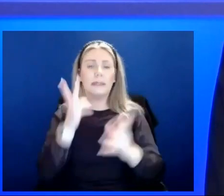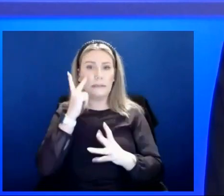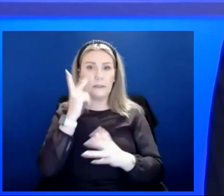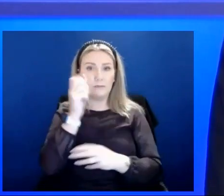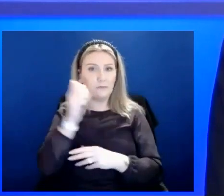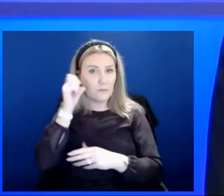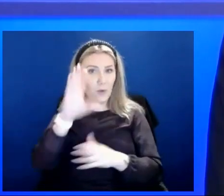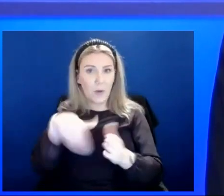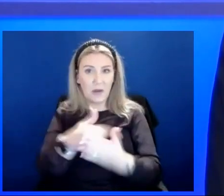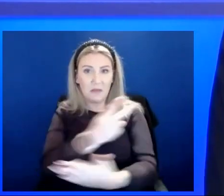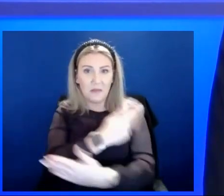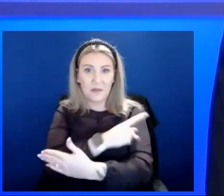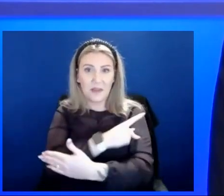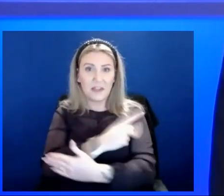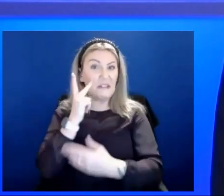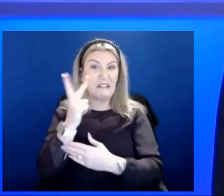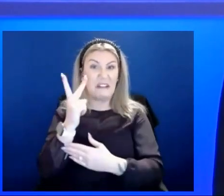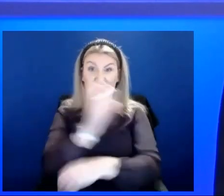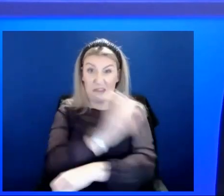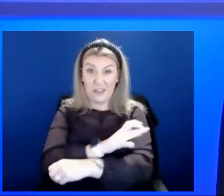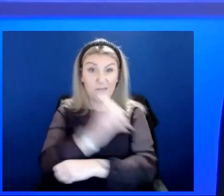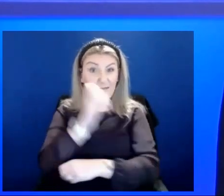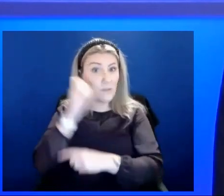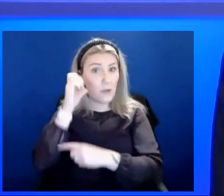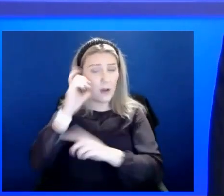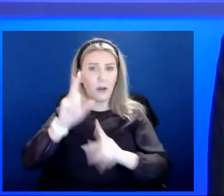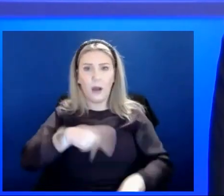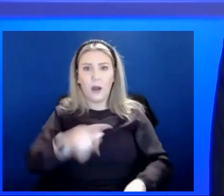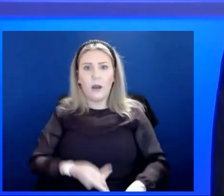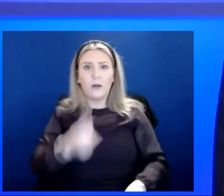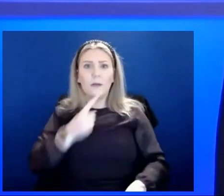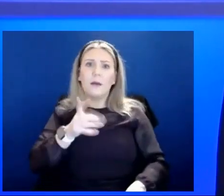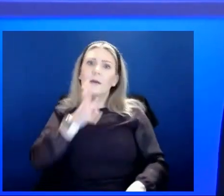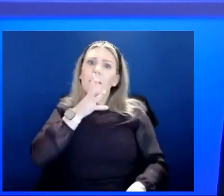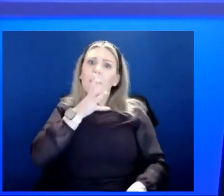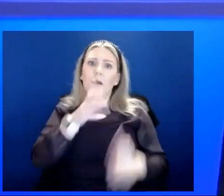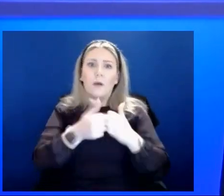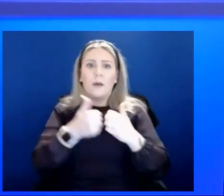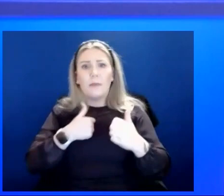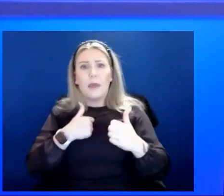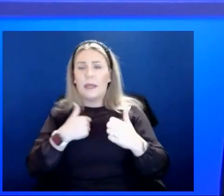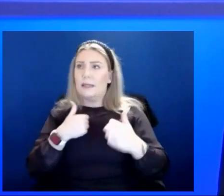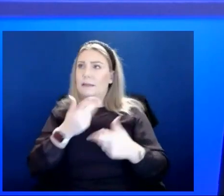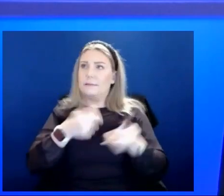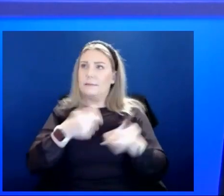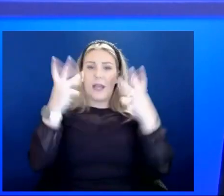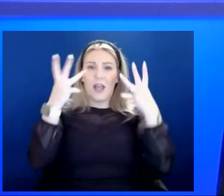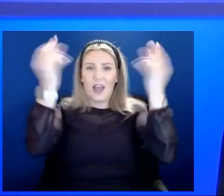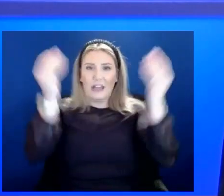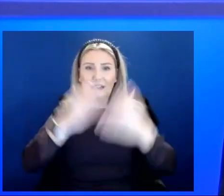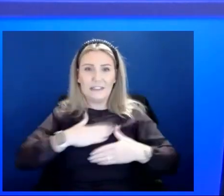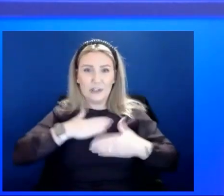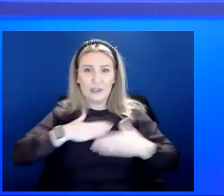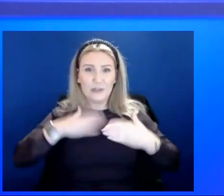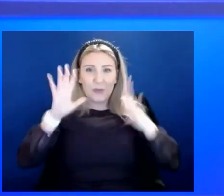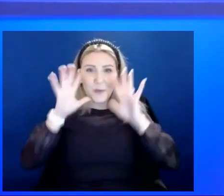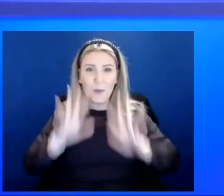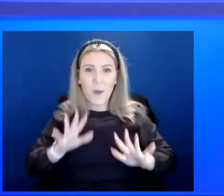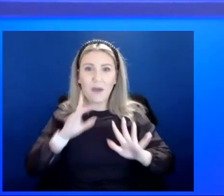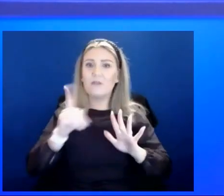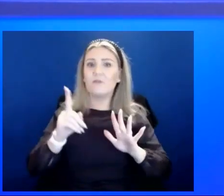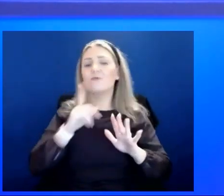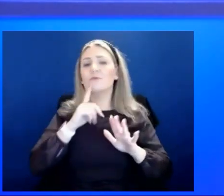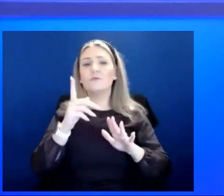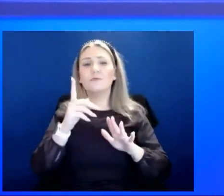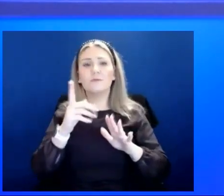saw in my clinic were upset that they had to be talking to me instead of outside enjoying the weather. And so the thing that I want to encourage everybody is to look that right now, I